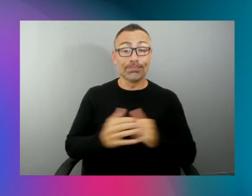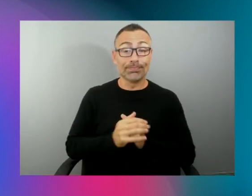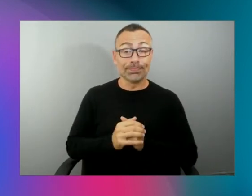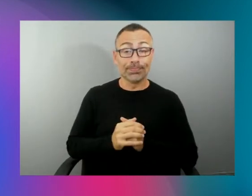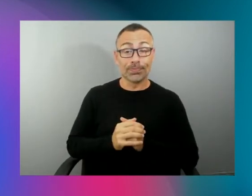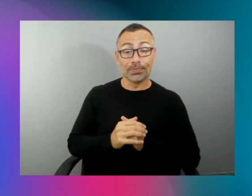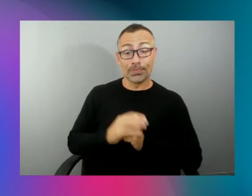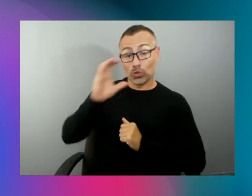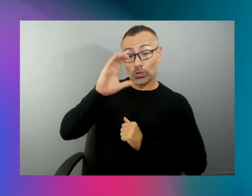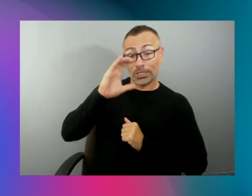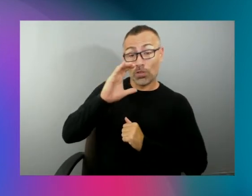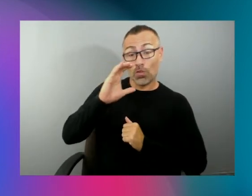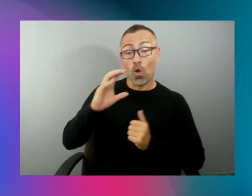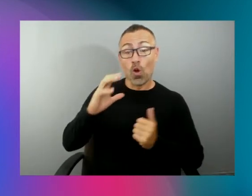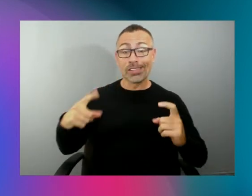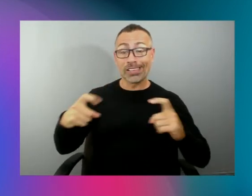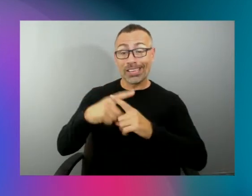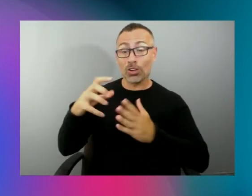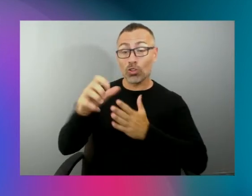encryption, right?